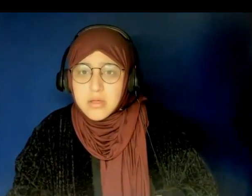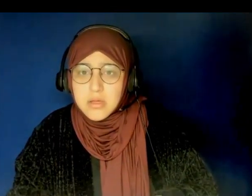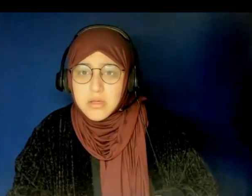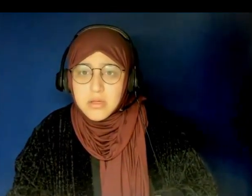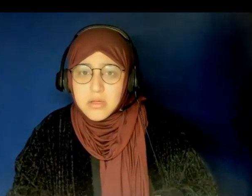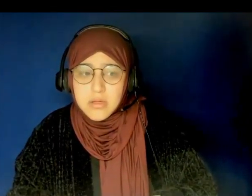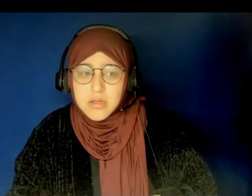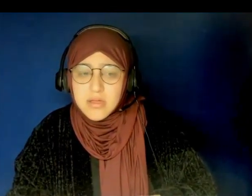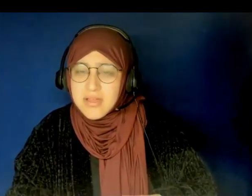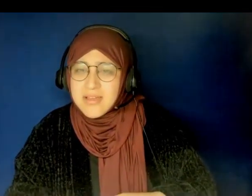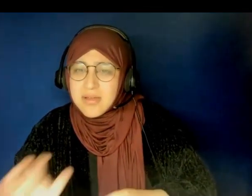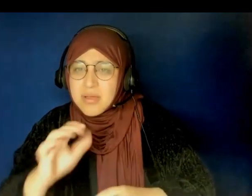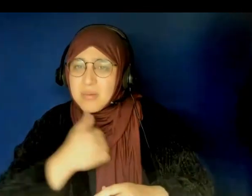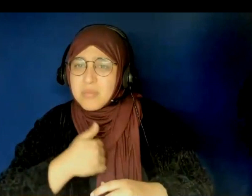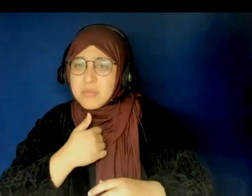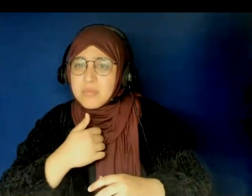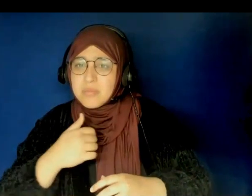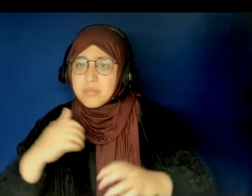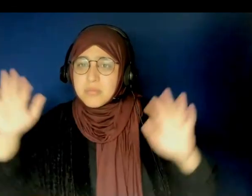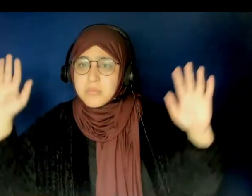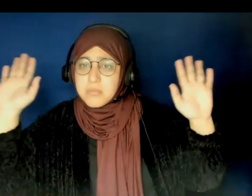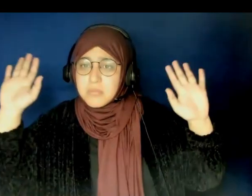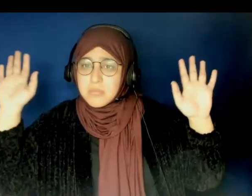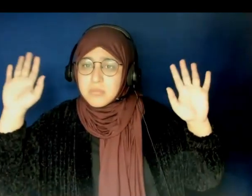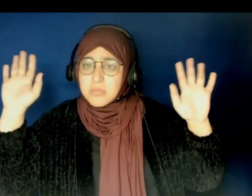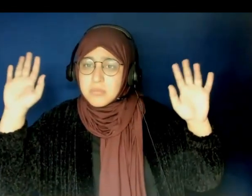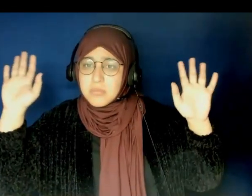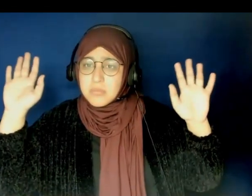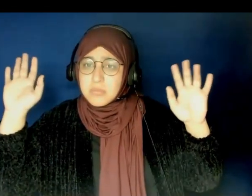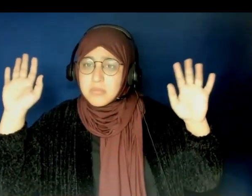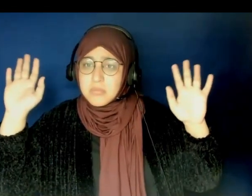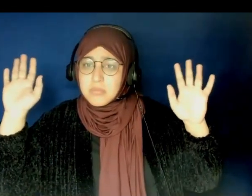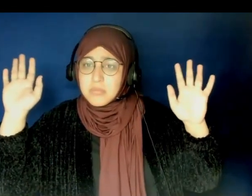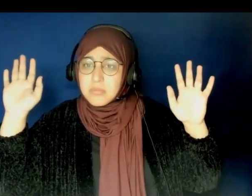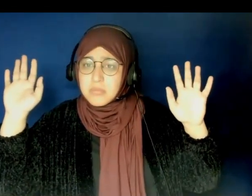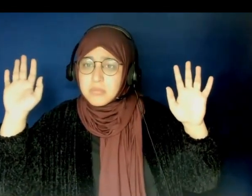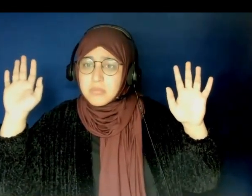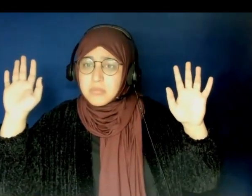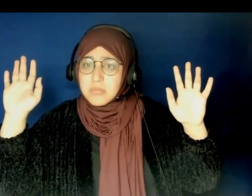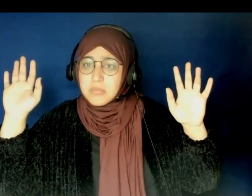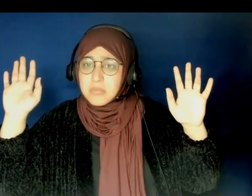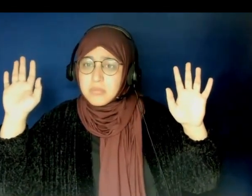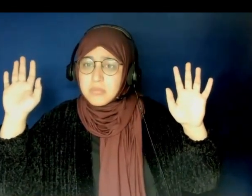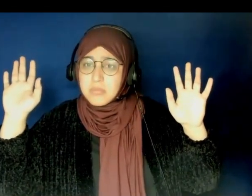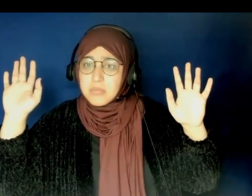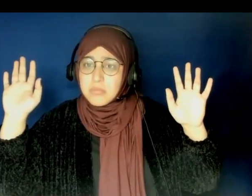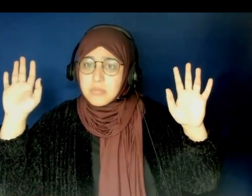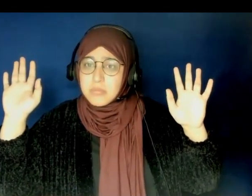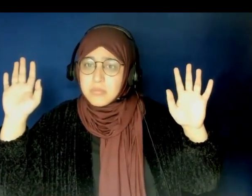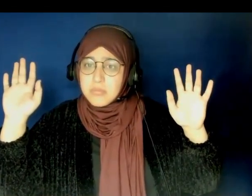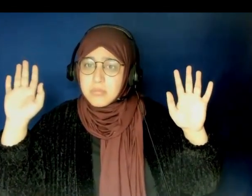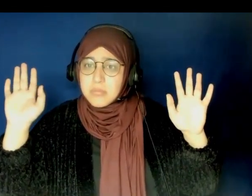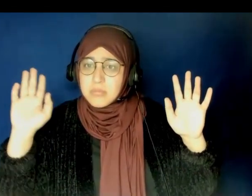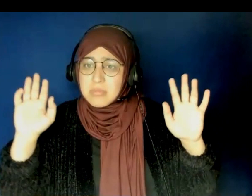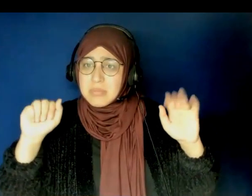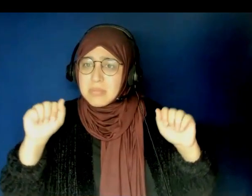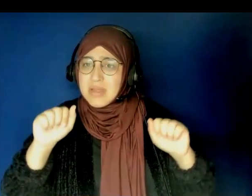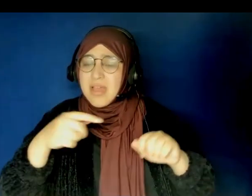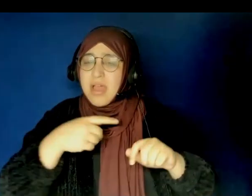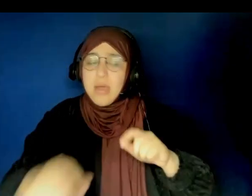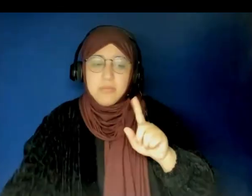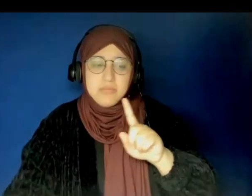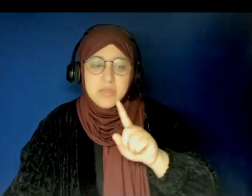estate? Your estate is everything that you leave behind. And what you leave behind can be